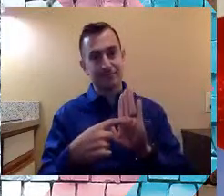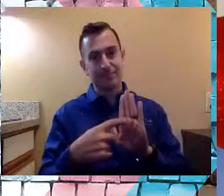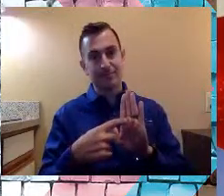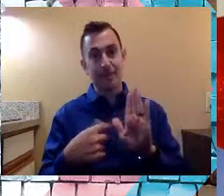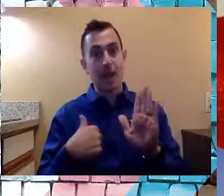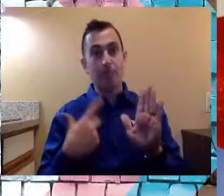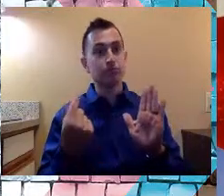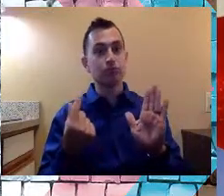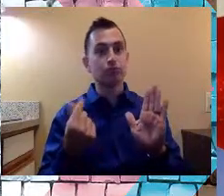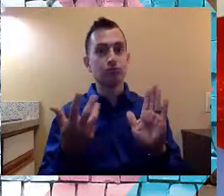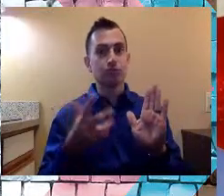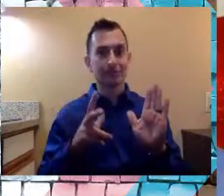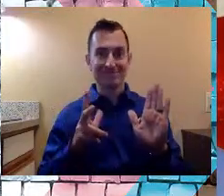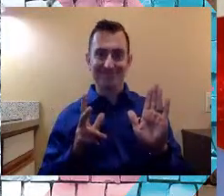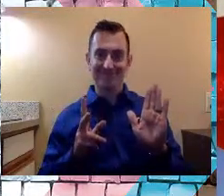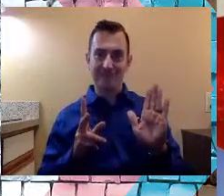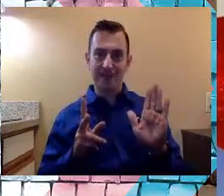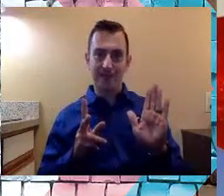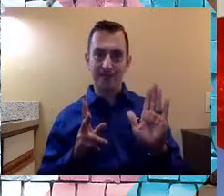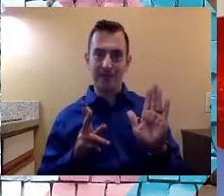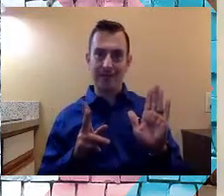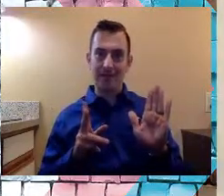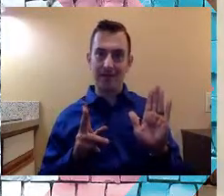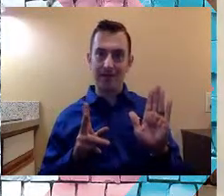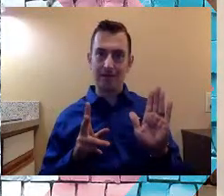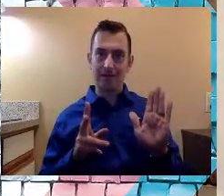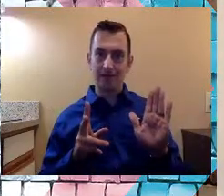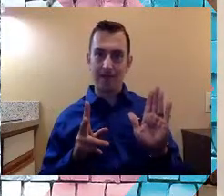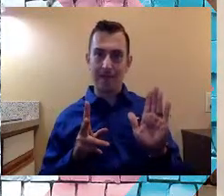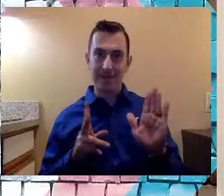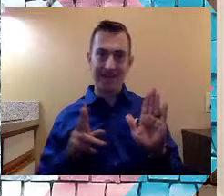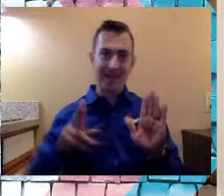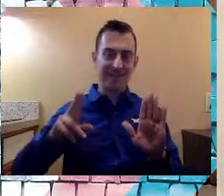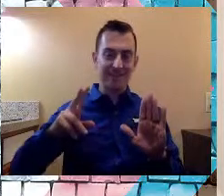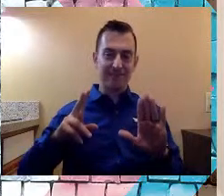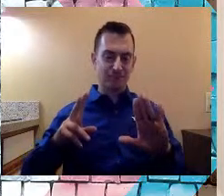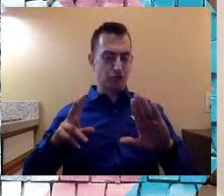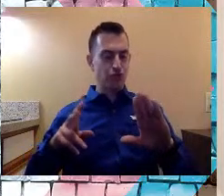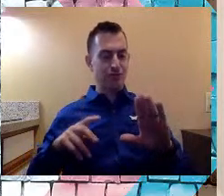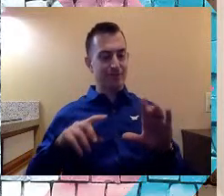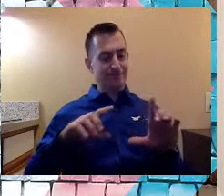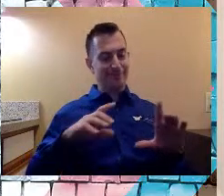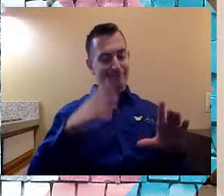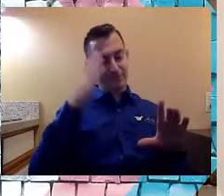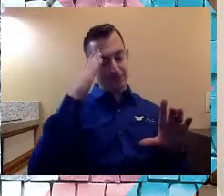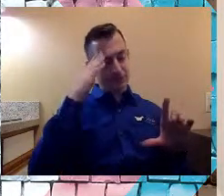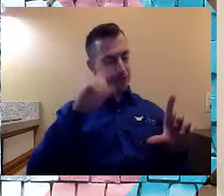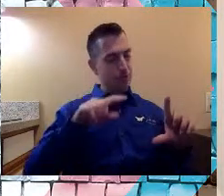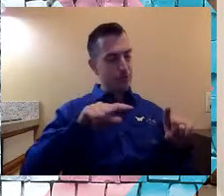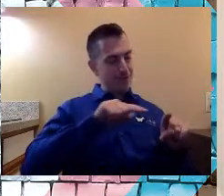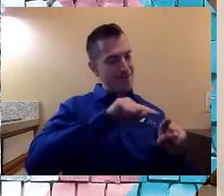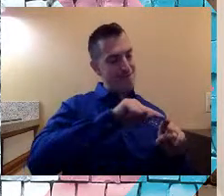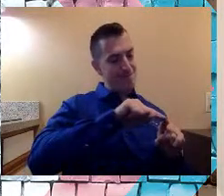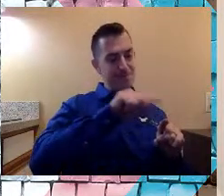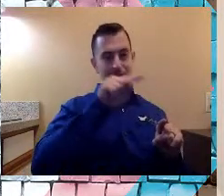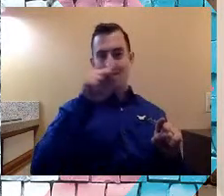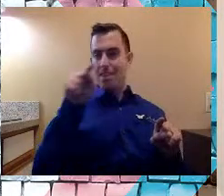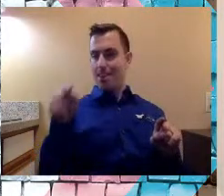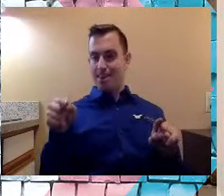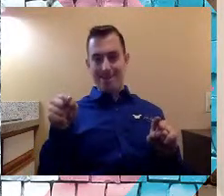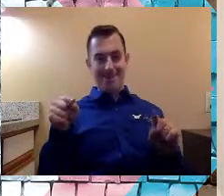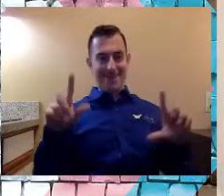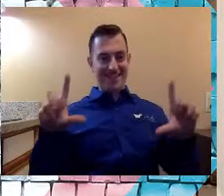scissors and I'm gonna cut it out. So I'm gonna just trace right along the edge of the